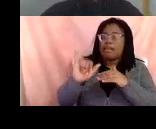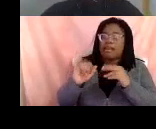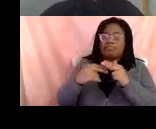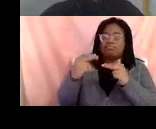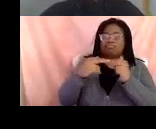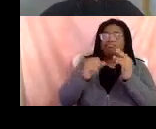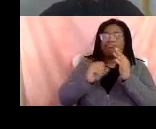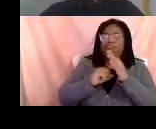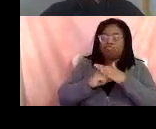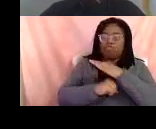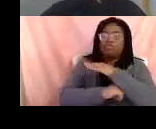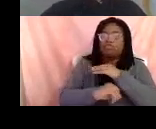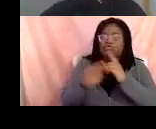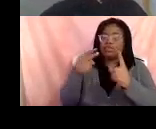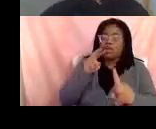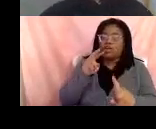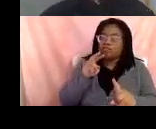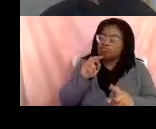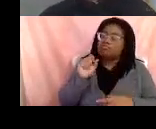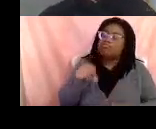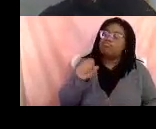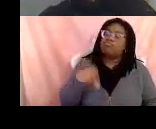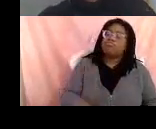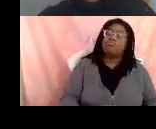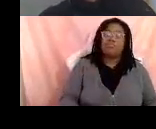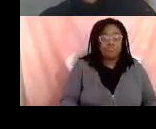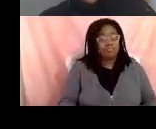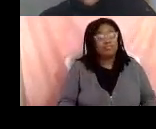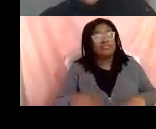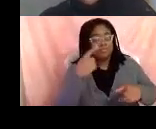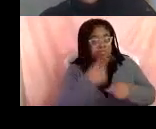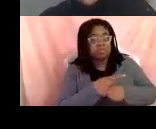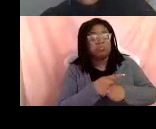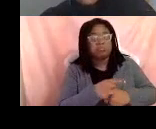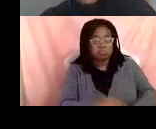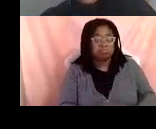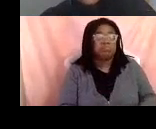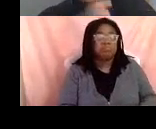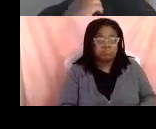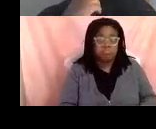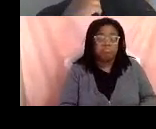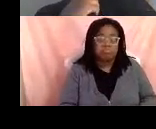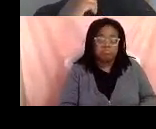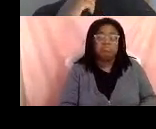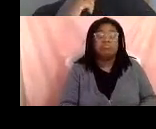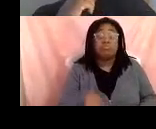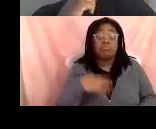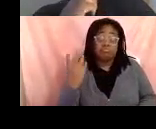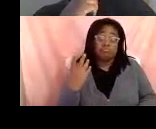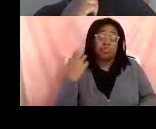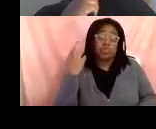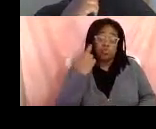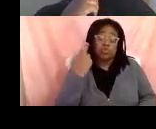structural narrative also. Right. Physical narrative, yeah. Because we find